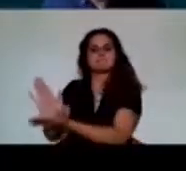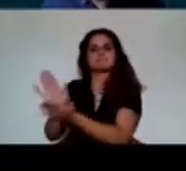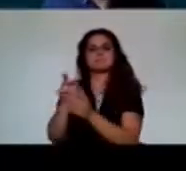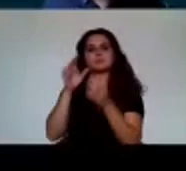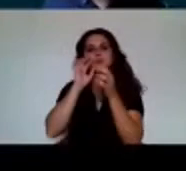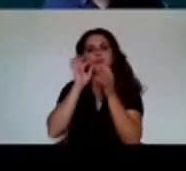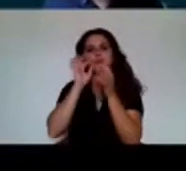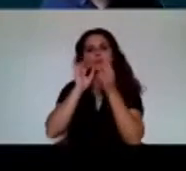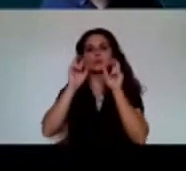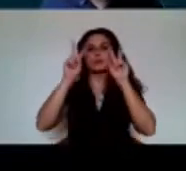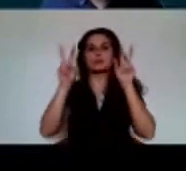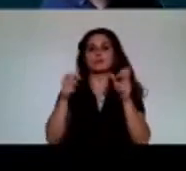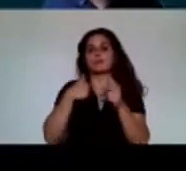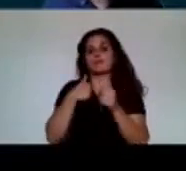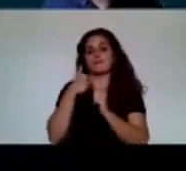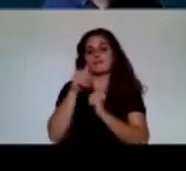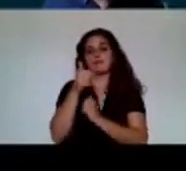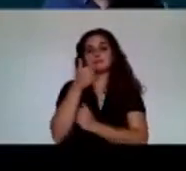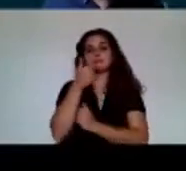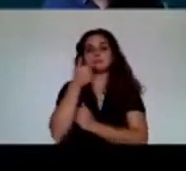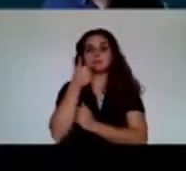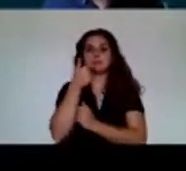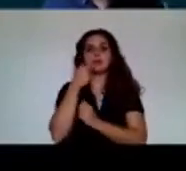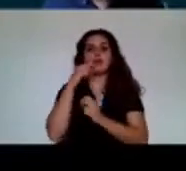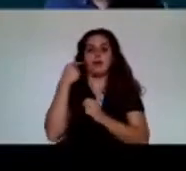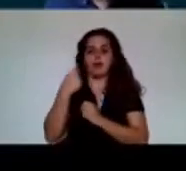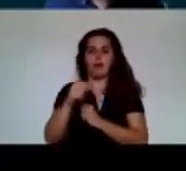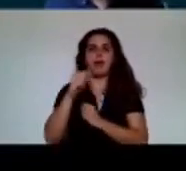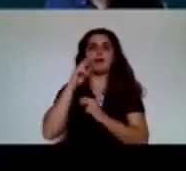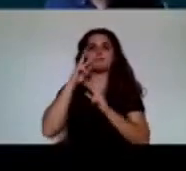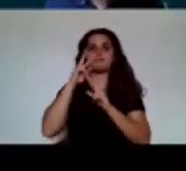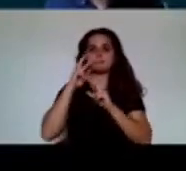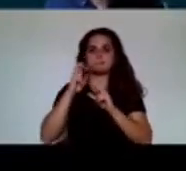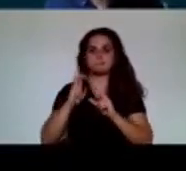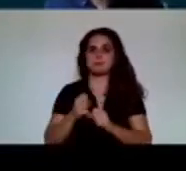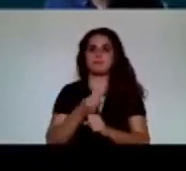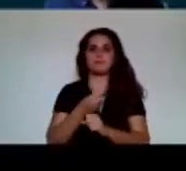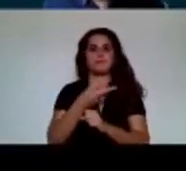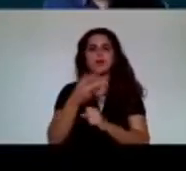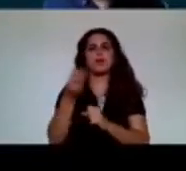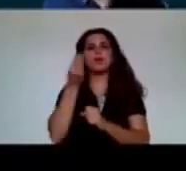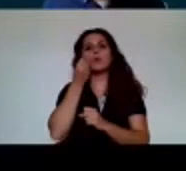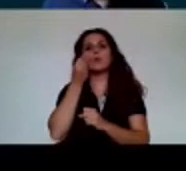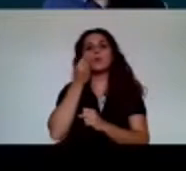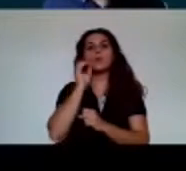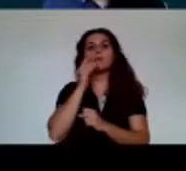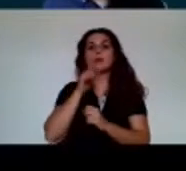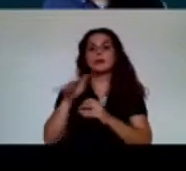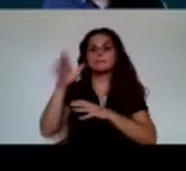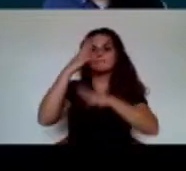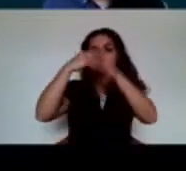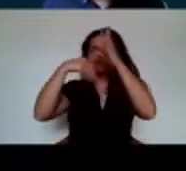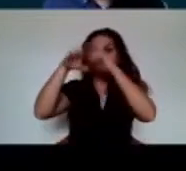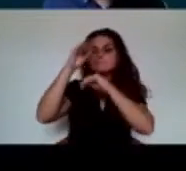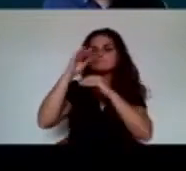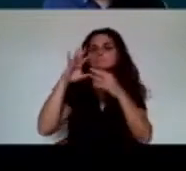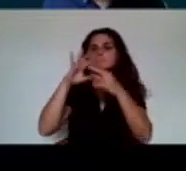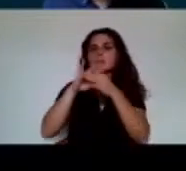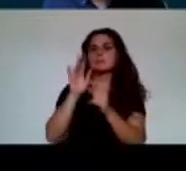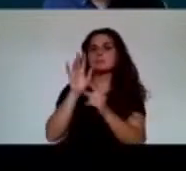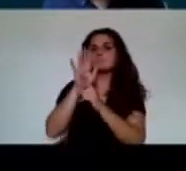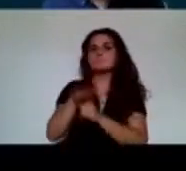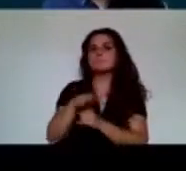So as you will see, there's a lot of research on how children learn racial